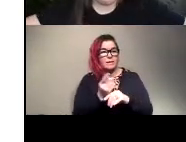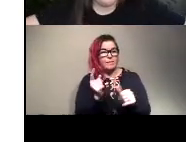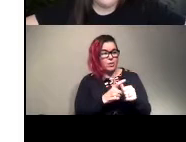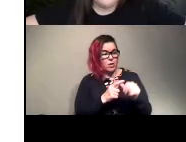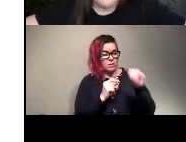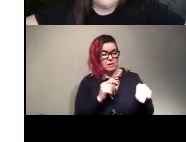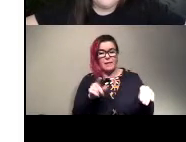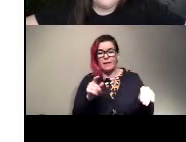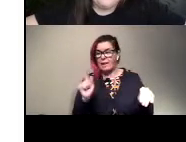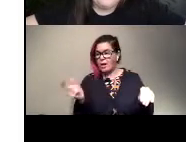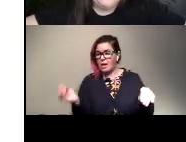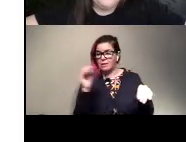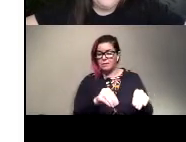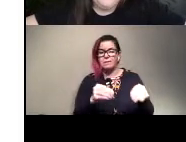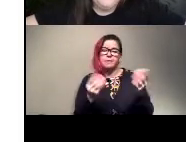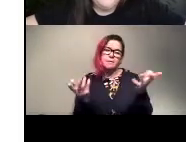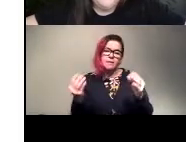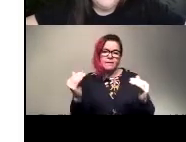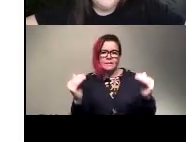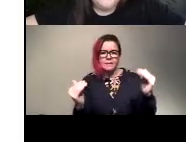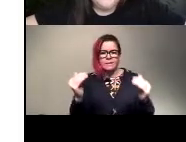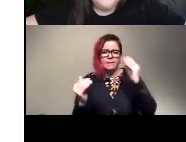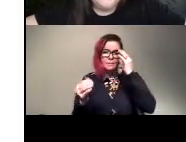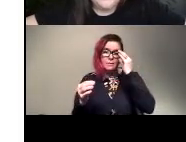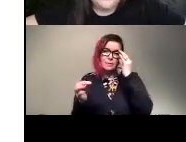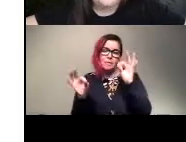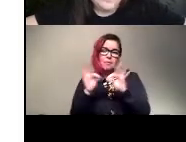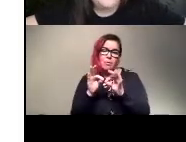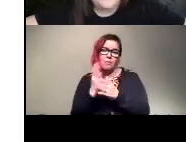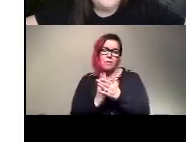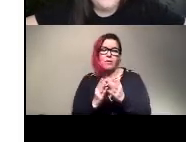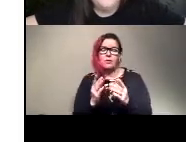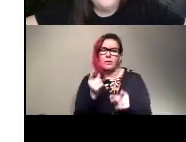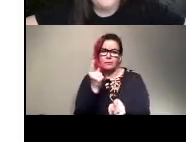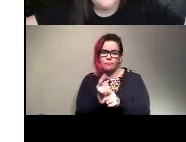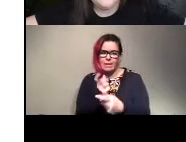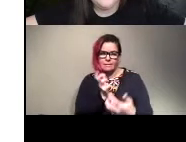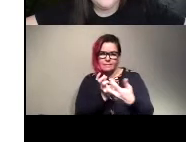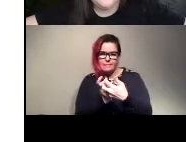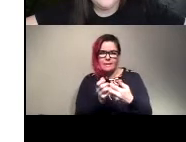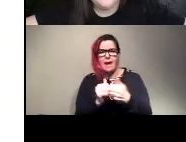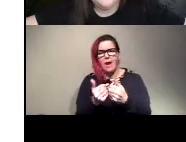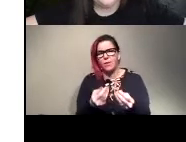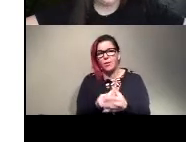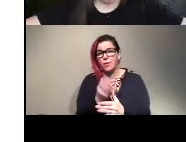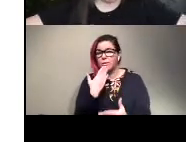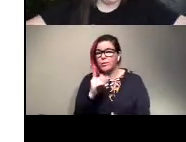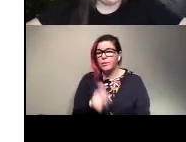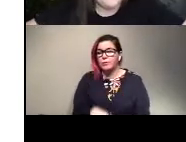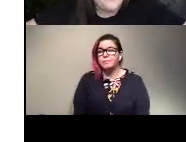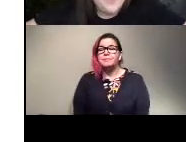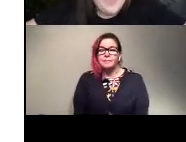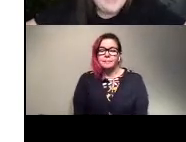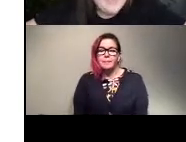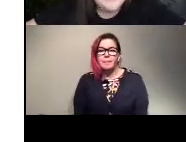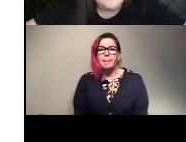strains. But it really is an important, aspect to get right as to how they're growing. So that's a great question to think about.